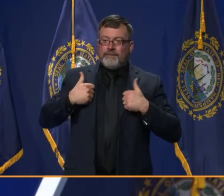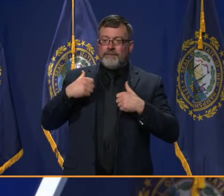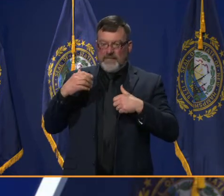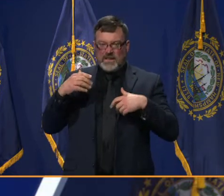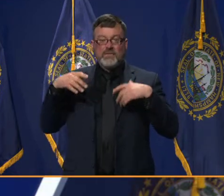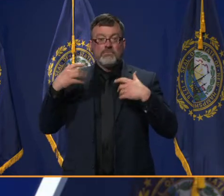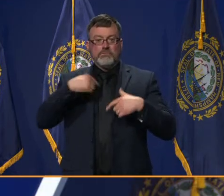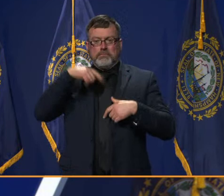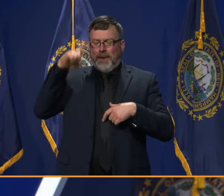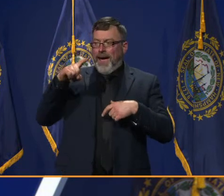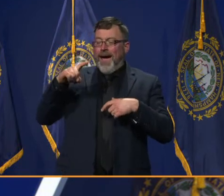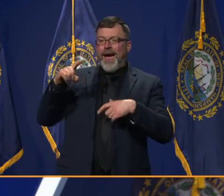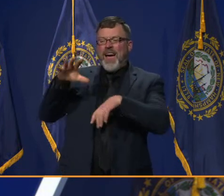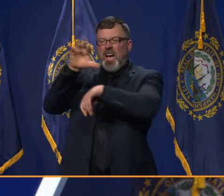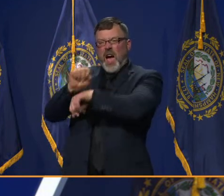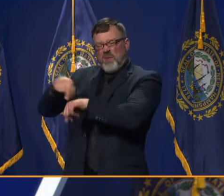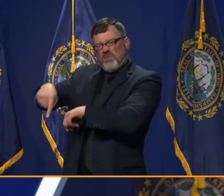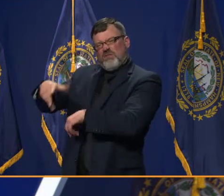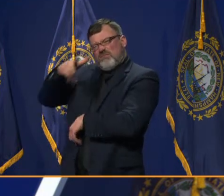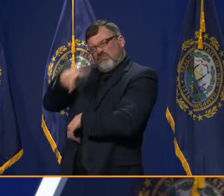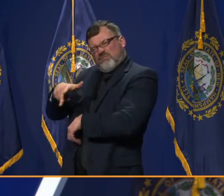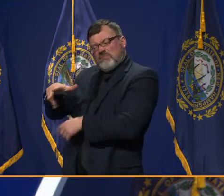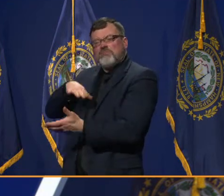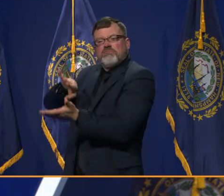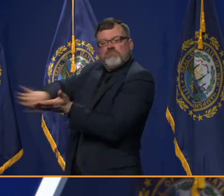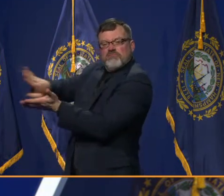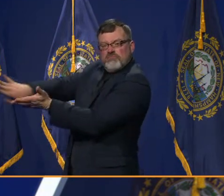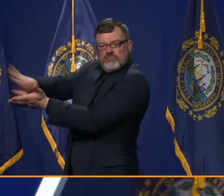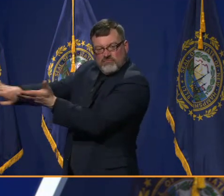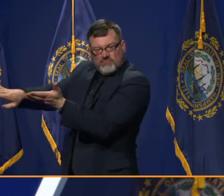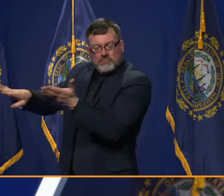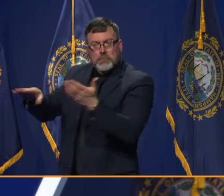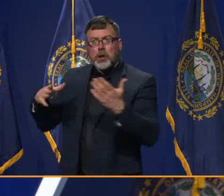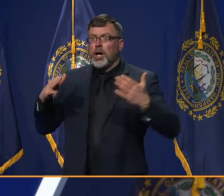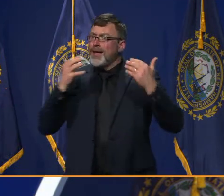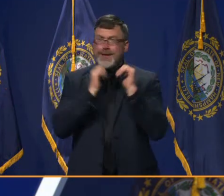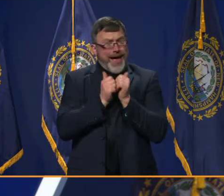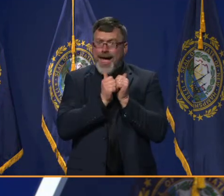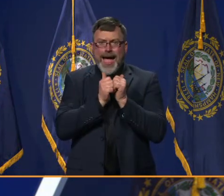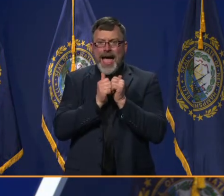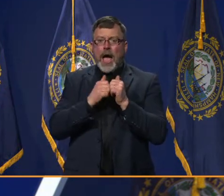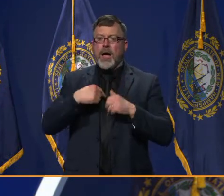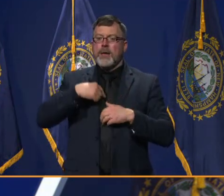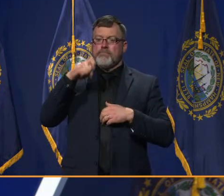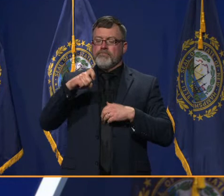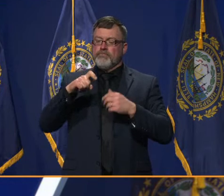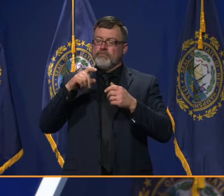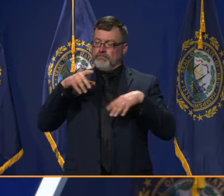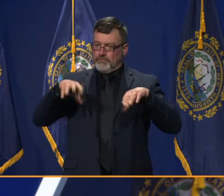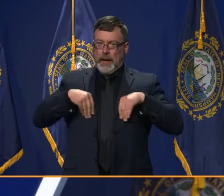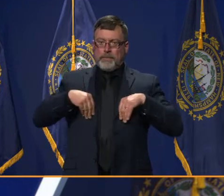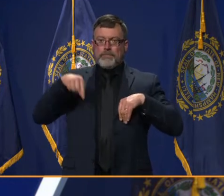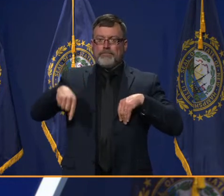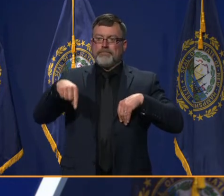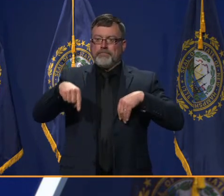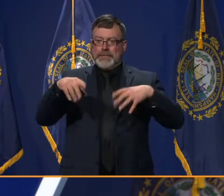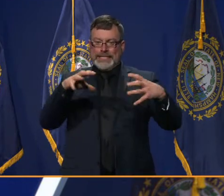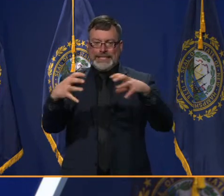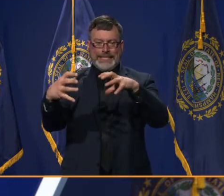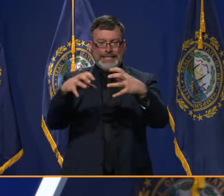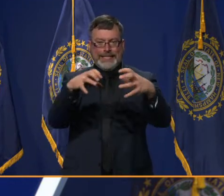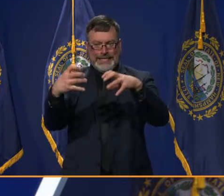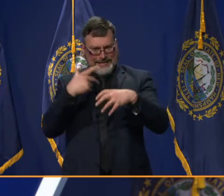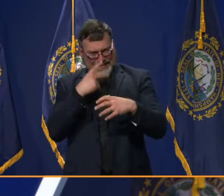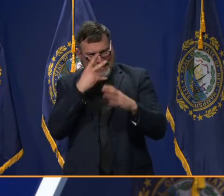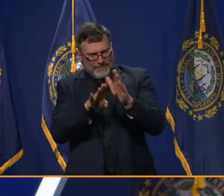us. So how do we do it? Well, let's first start by accepting that the growing tensions that we see throughout the American